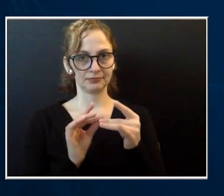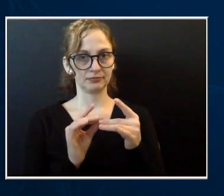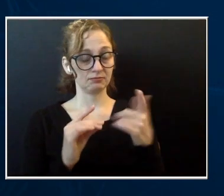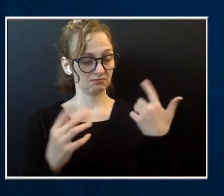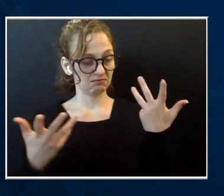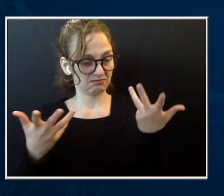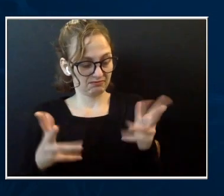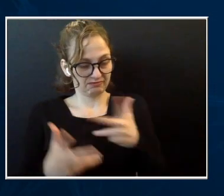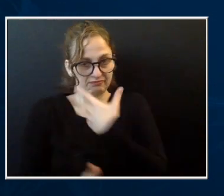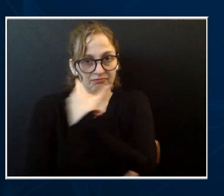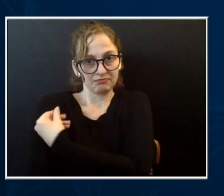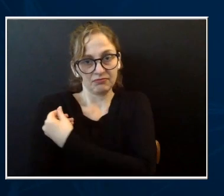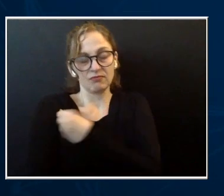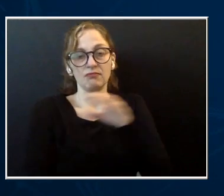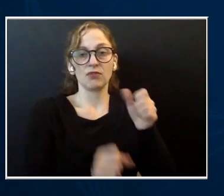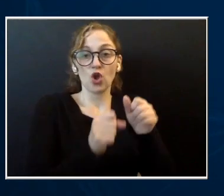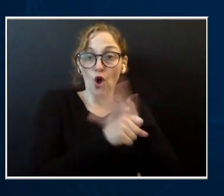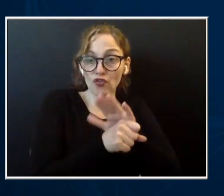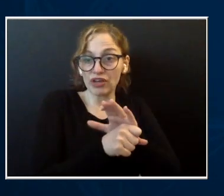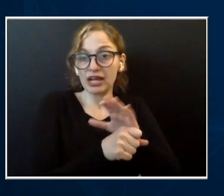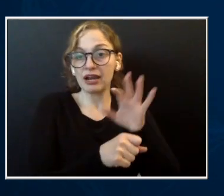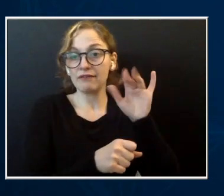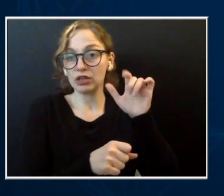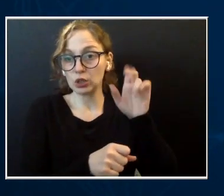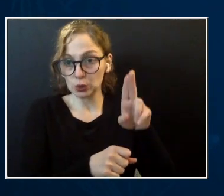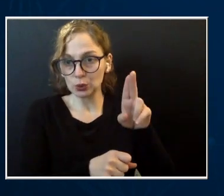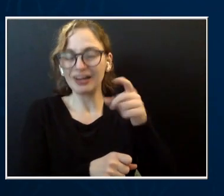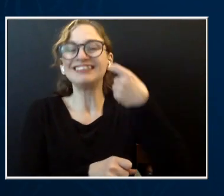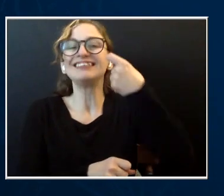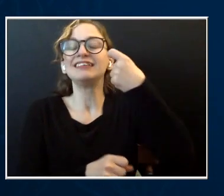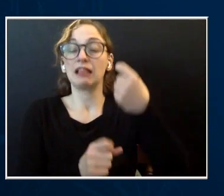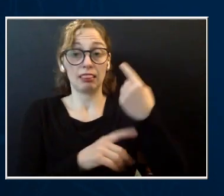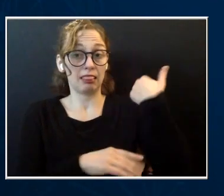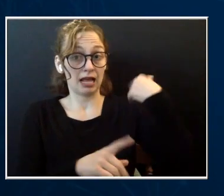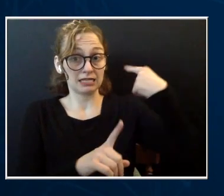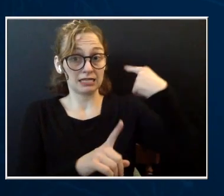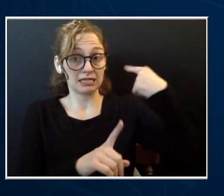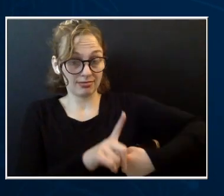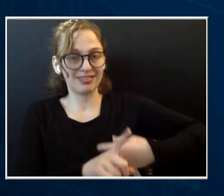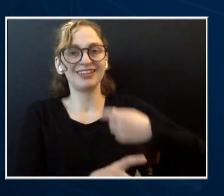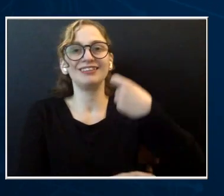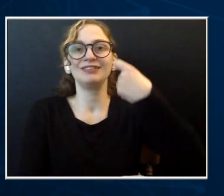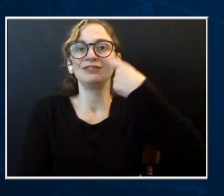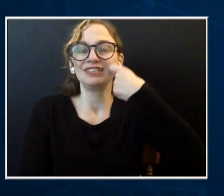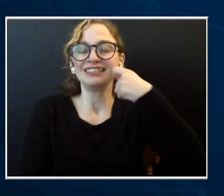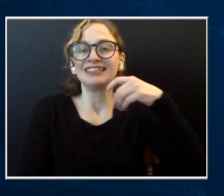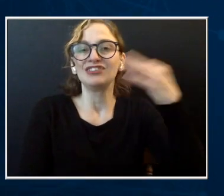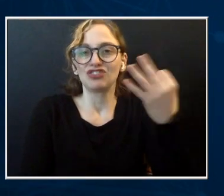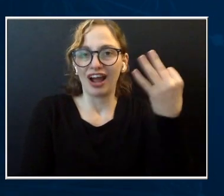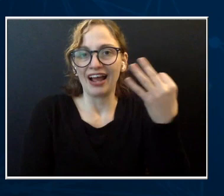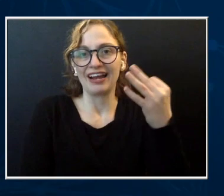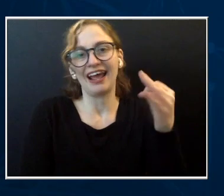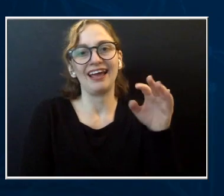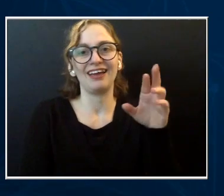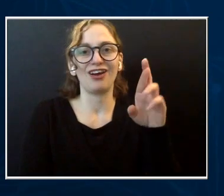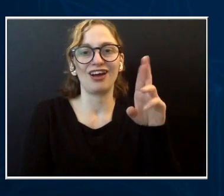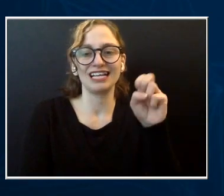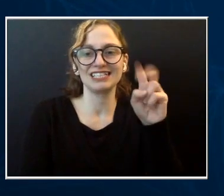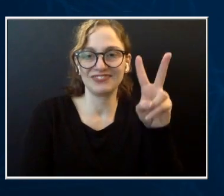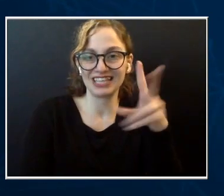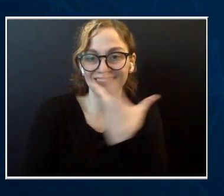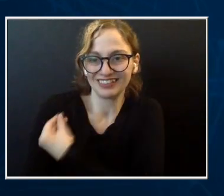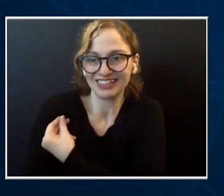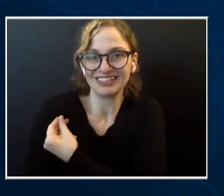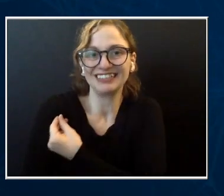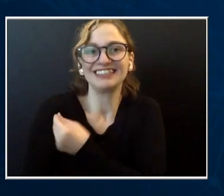month, RSV this last Friday, big happy face. So Angela just wanted to share. Yeah. Hawkeye, does that